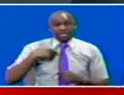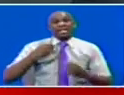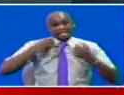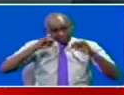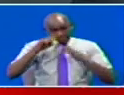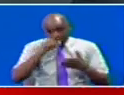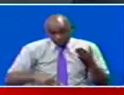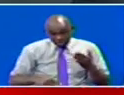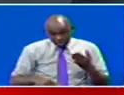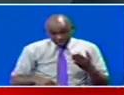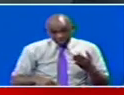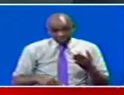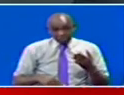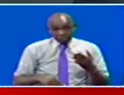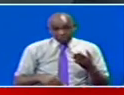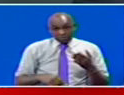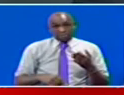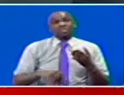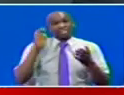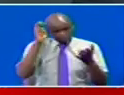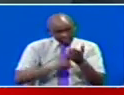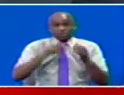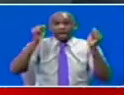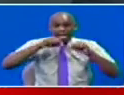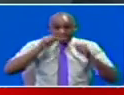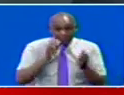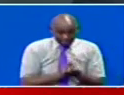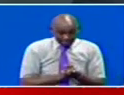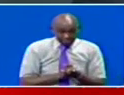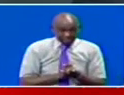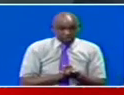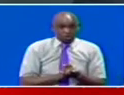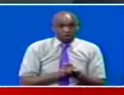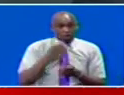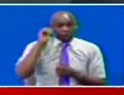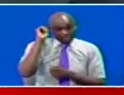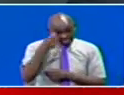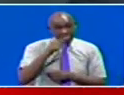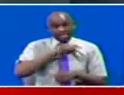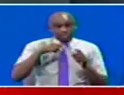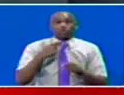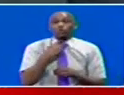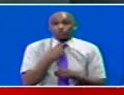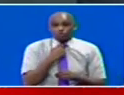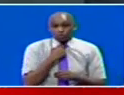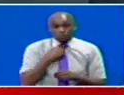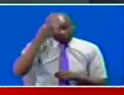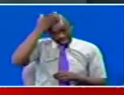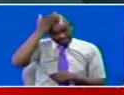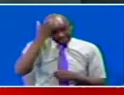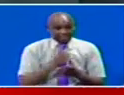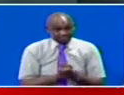the requisite recognition agreement of the Kenya National Union of